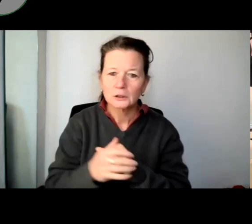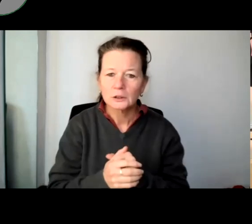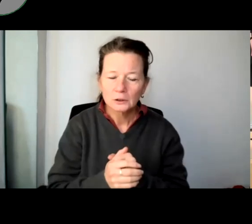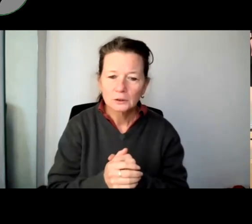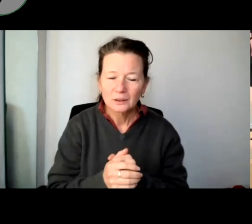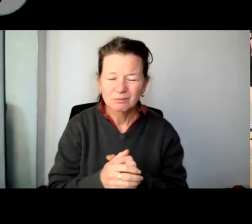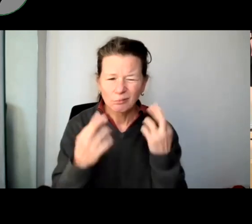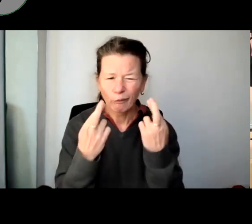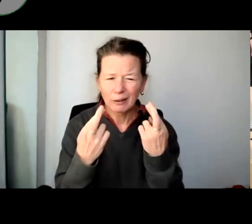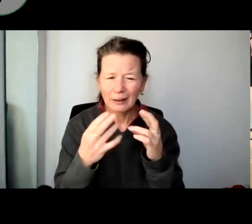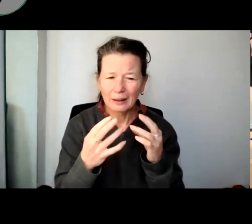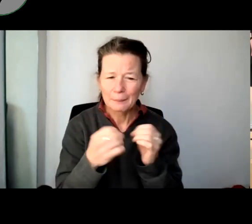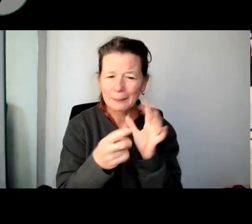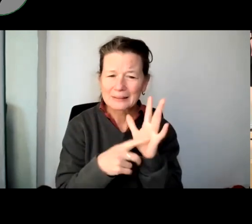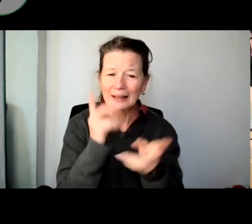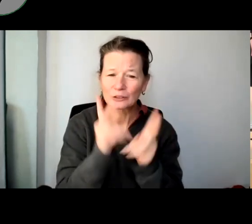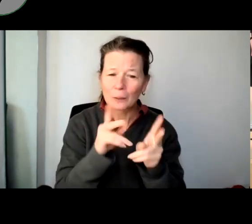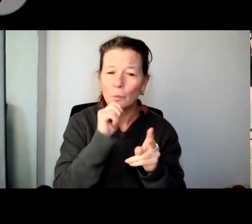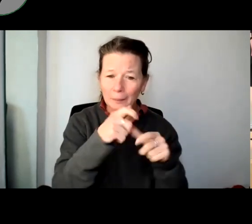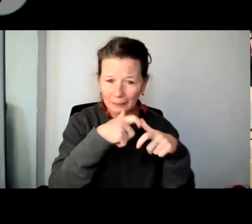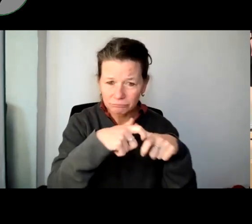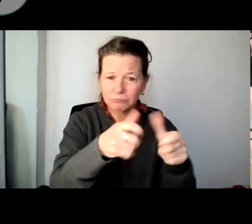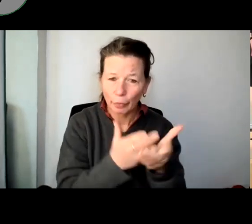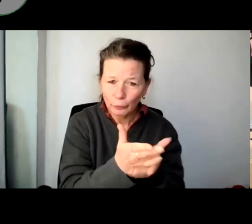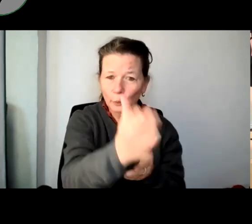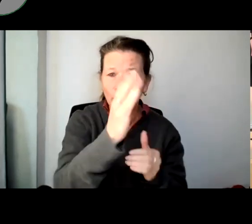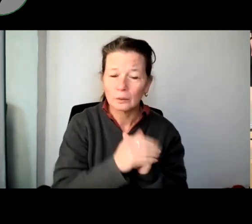but hopefully the BSL interpreter will always be on your screen,